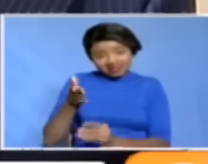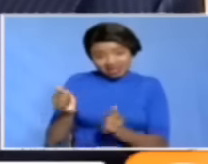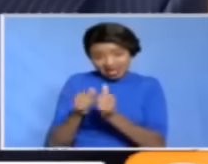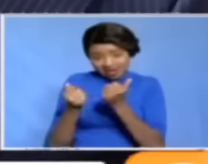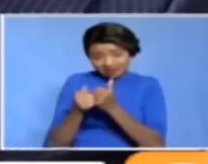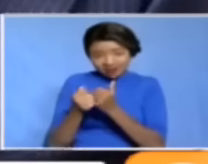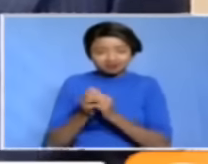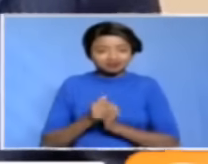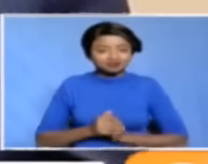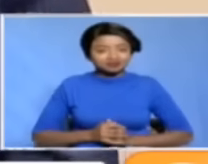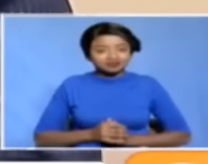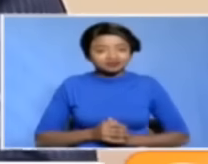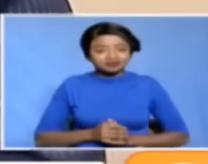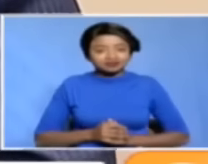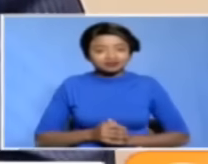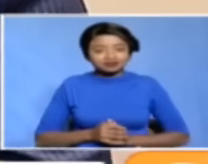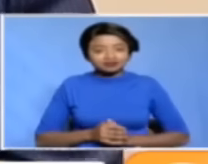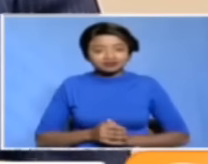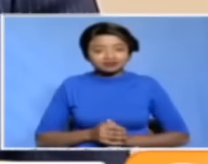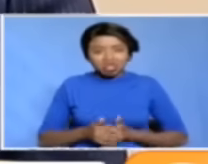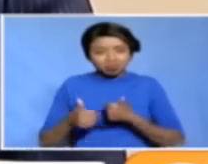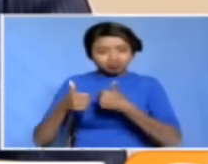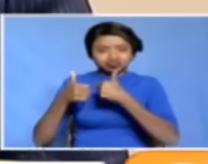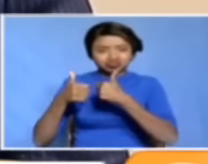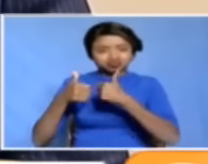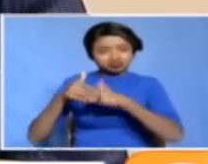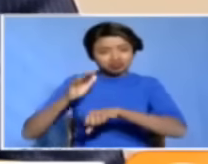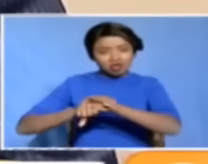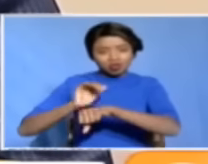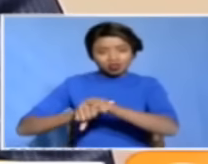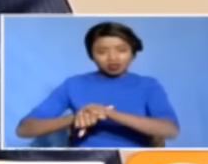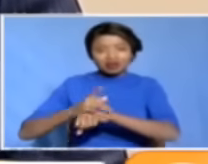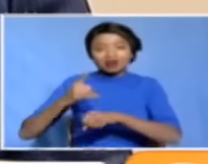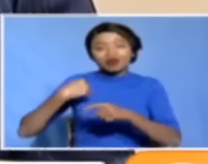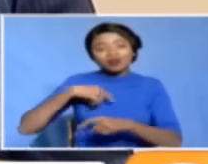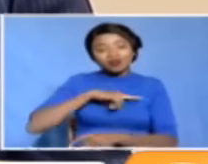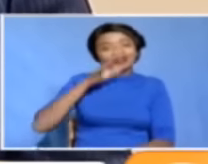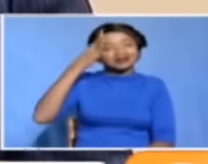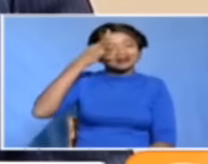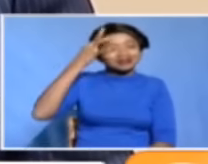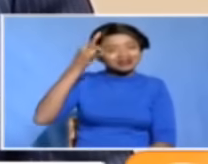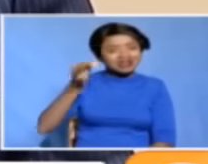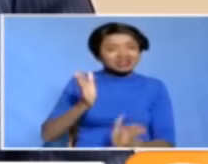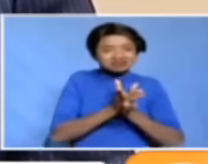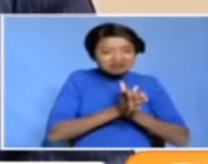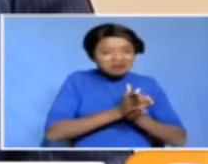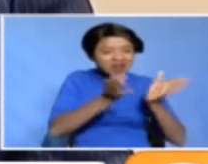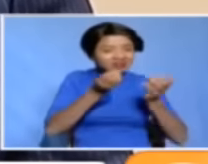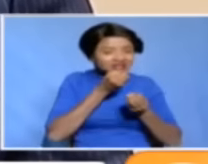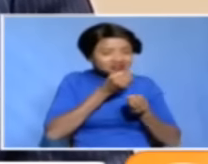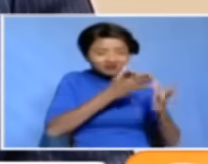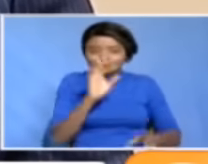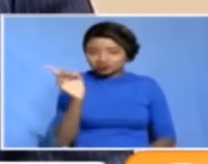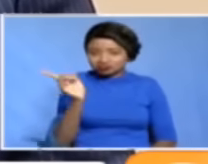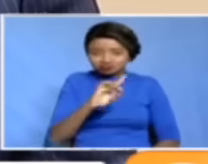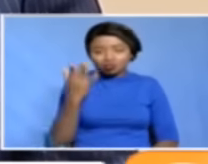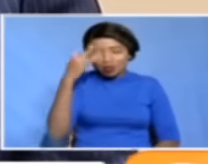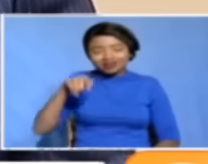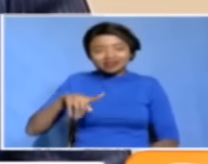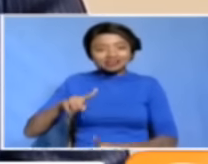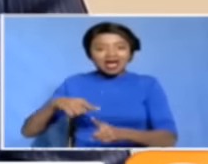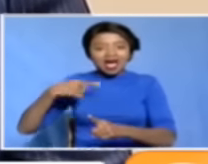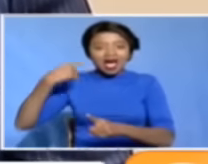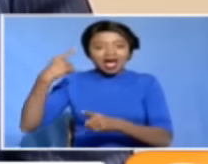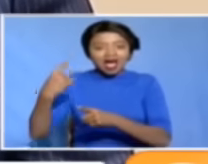decided not to make it public, because that was an annual leadership of